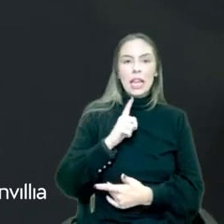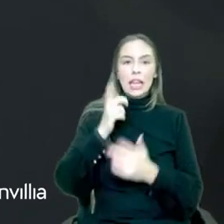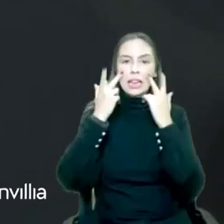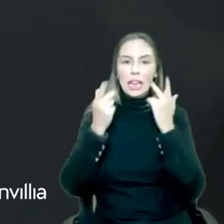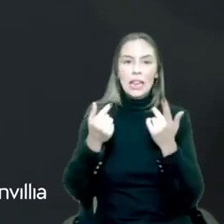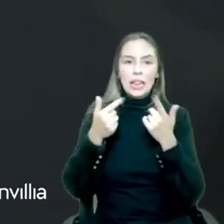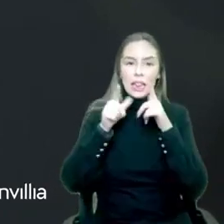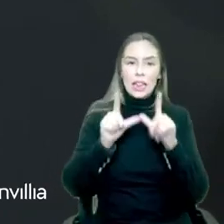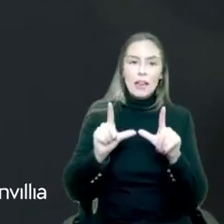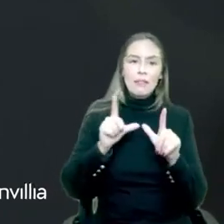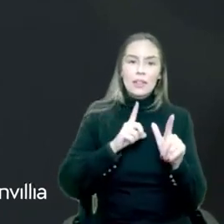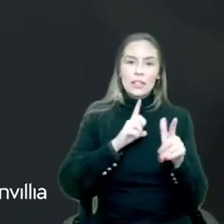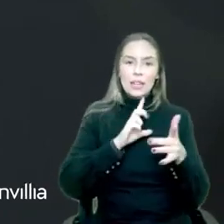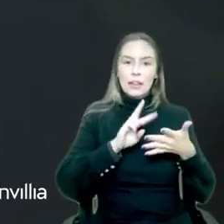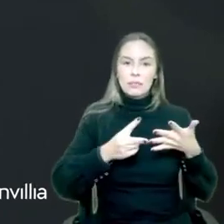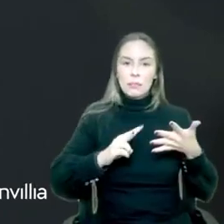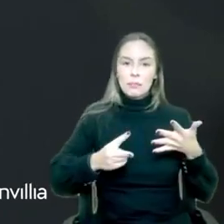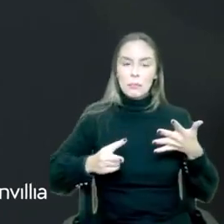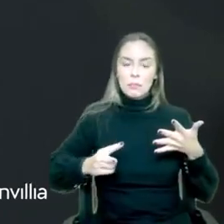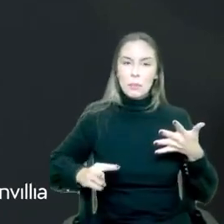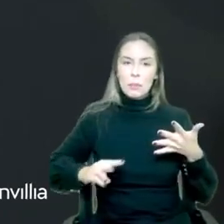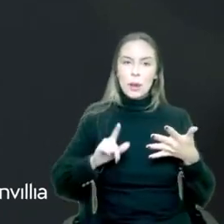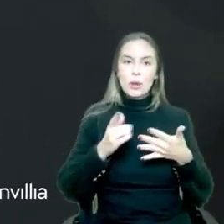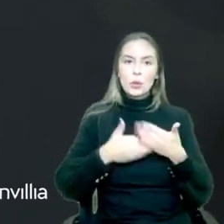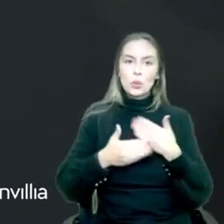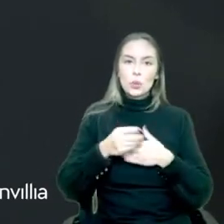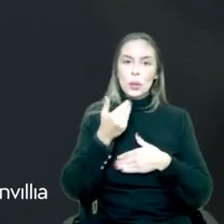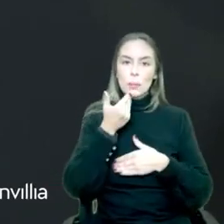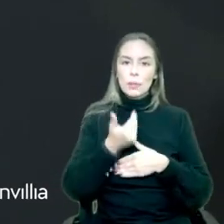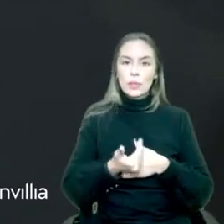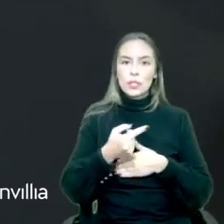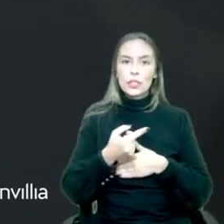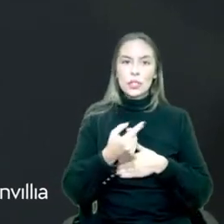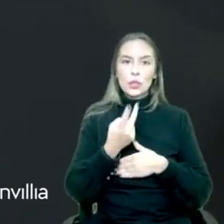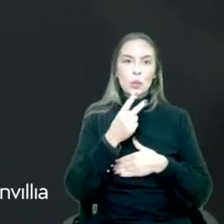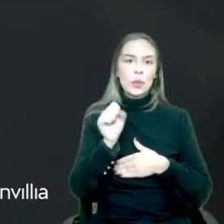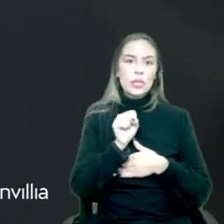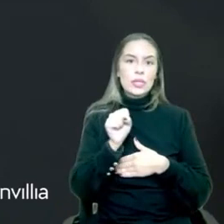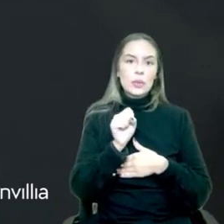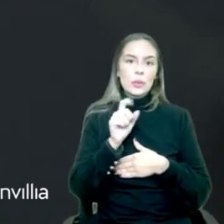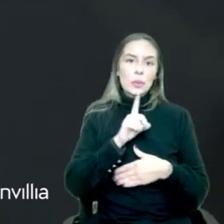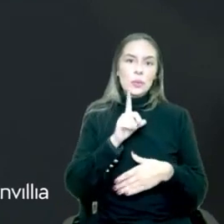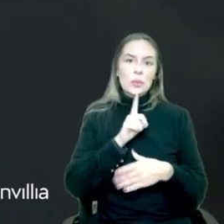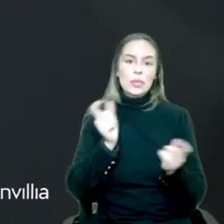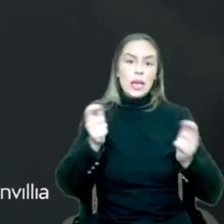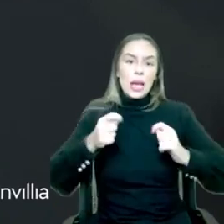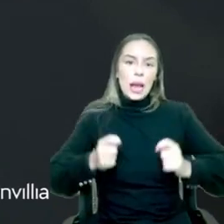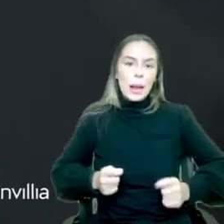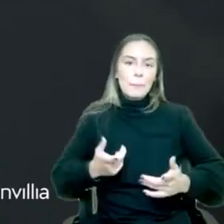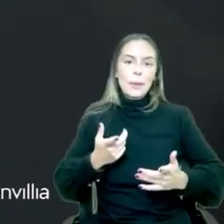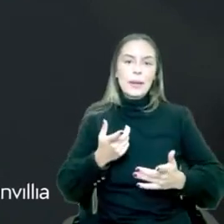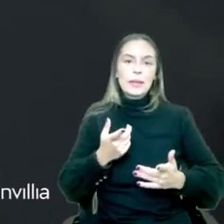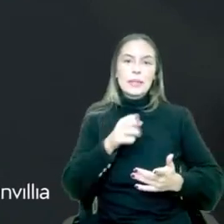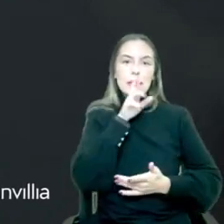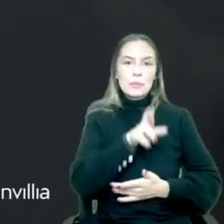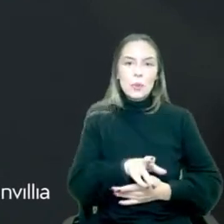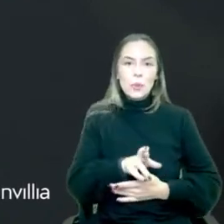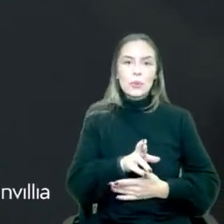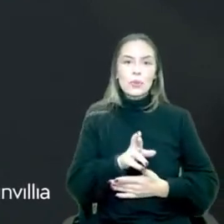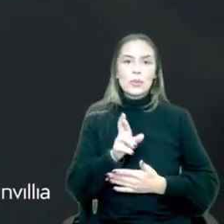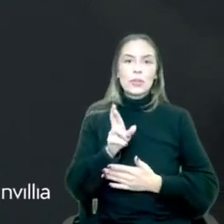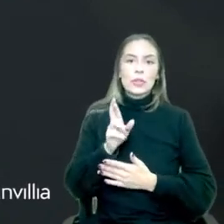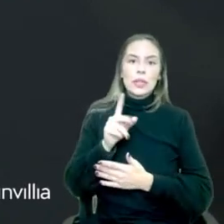whatever the physician is asking, and in 3 seconds you have an answer with like all the studies, and you have the facts, not only the opinion.